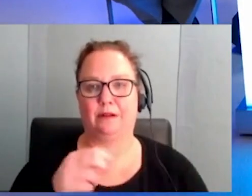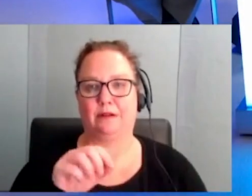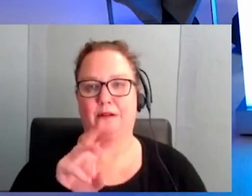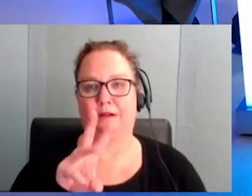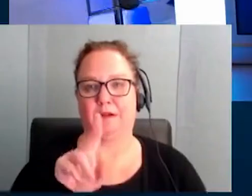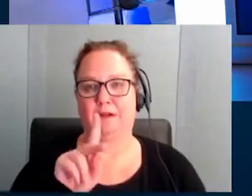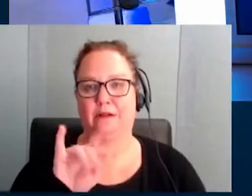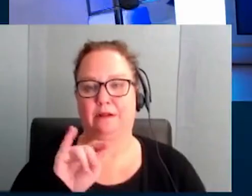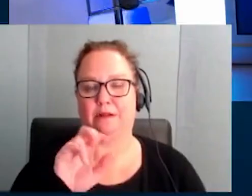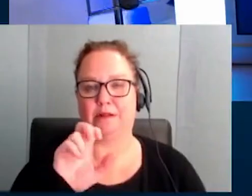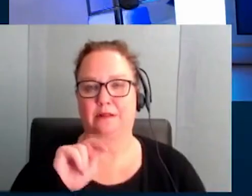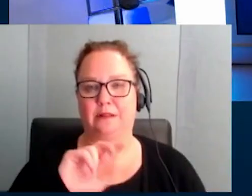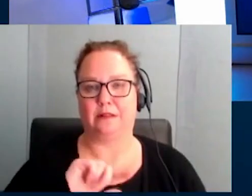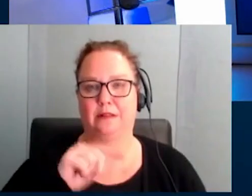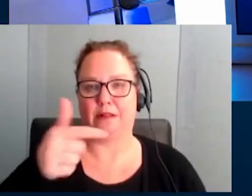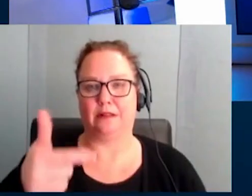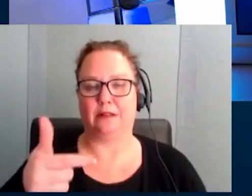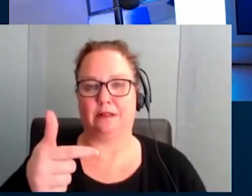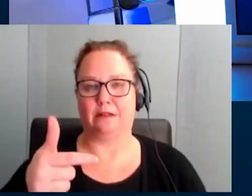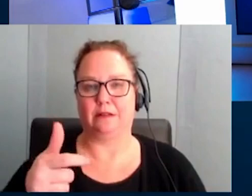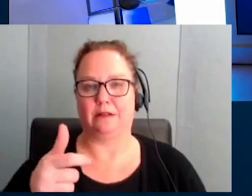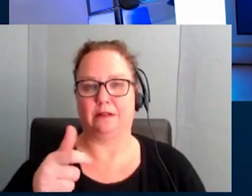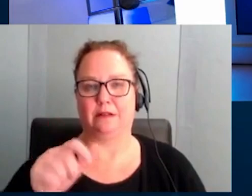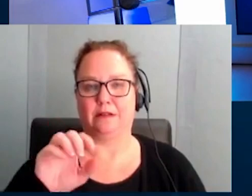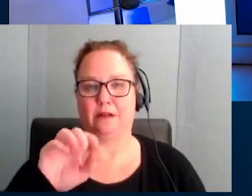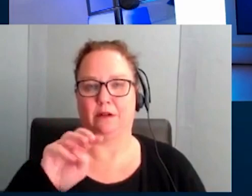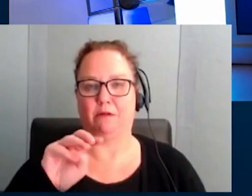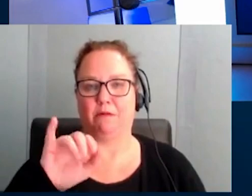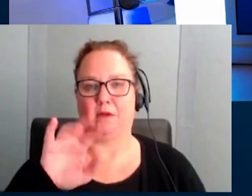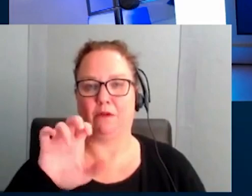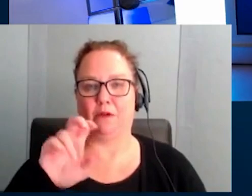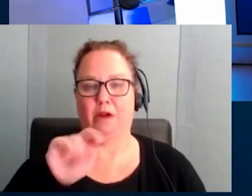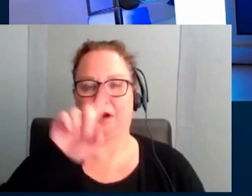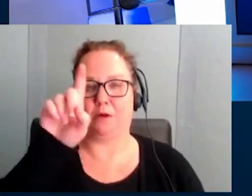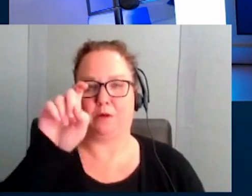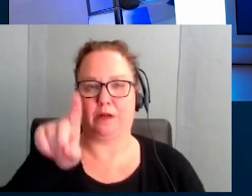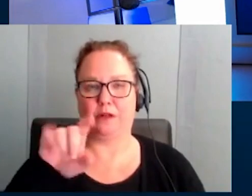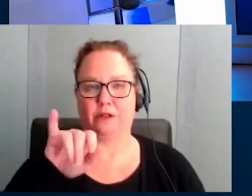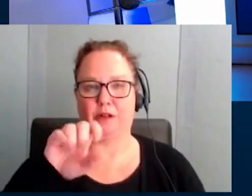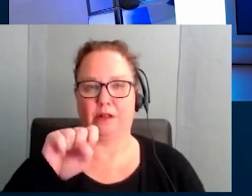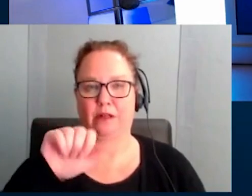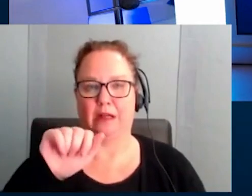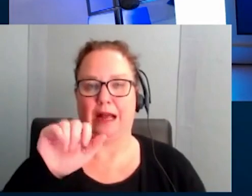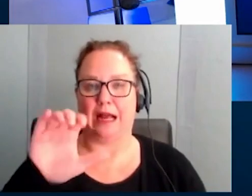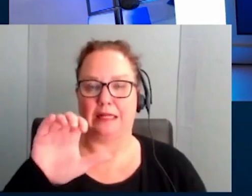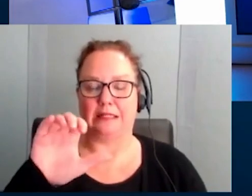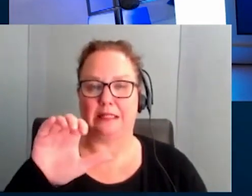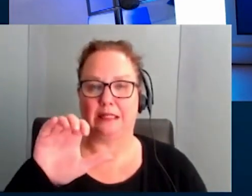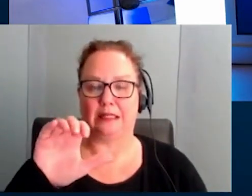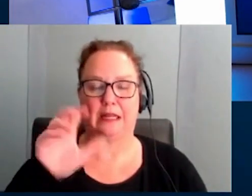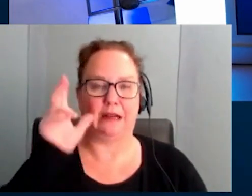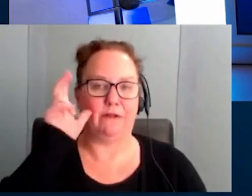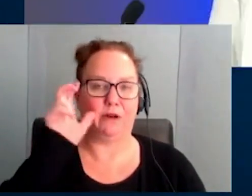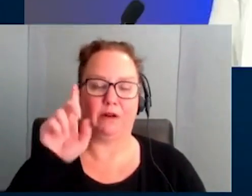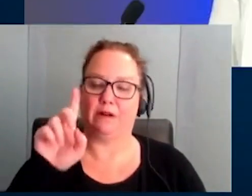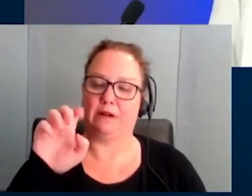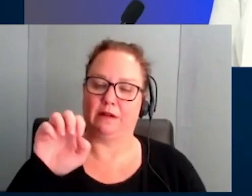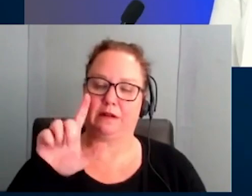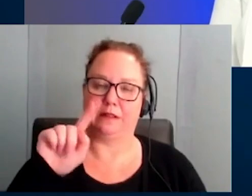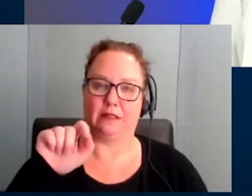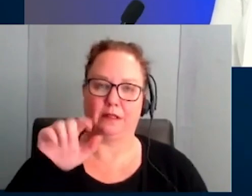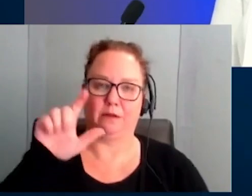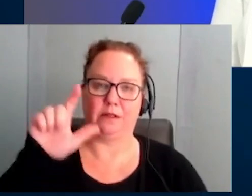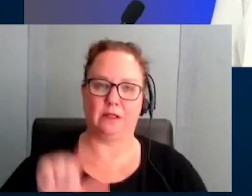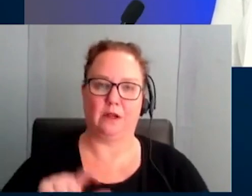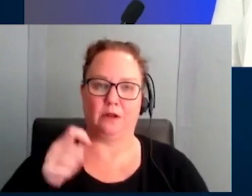up, my friend. We do have some Omicron questions, as you can imagine. Isaac, as I've heard, Delta was rather low in South Africa, giving the